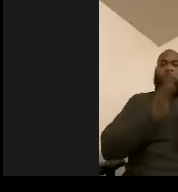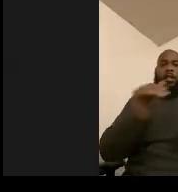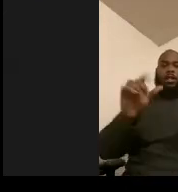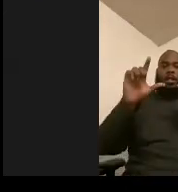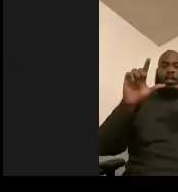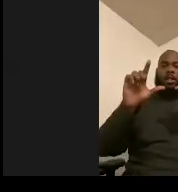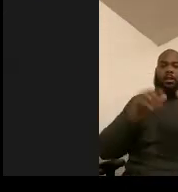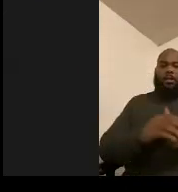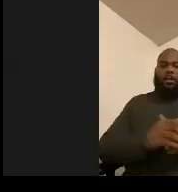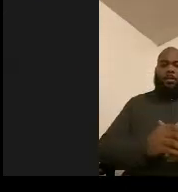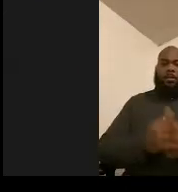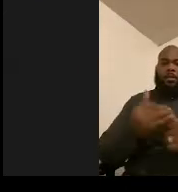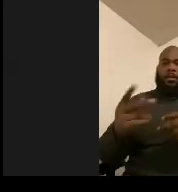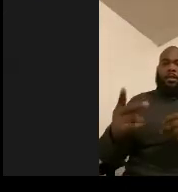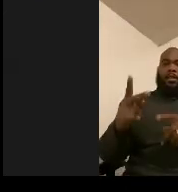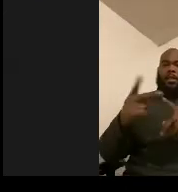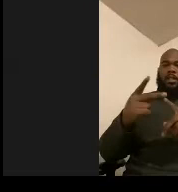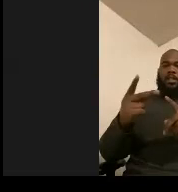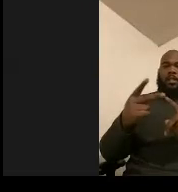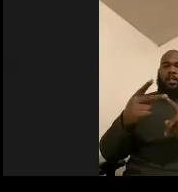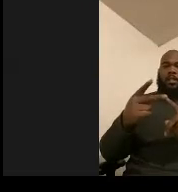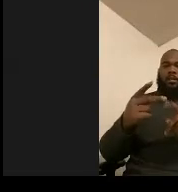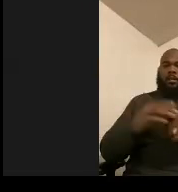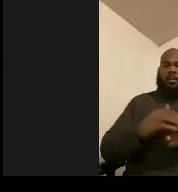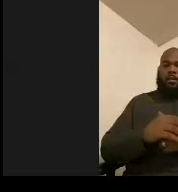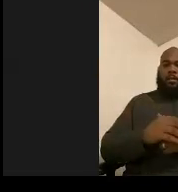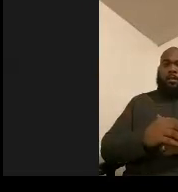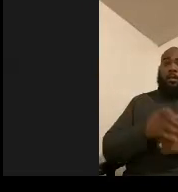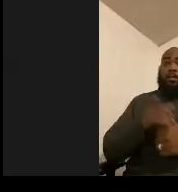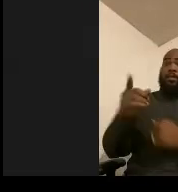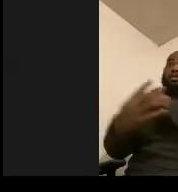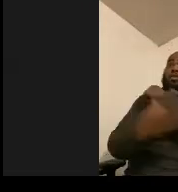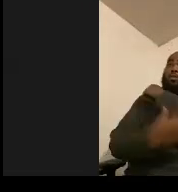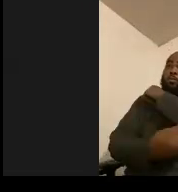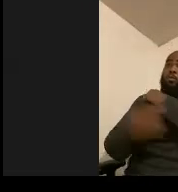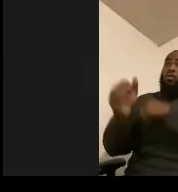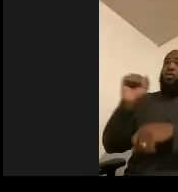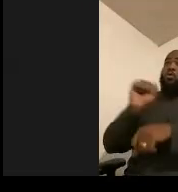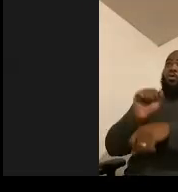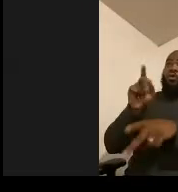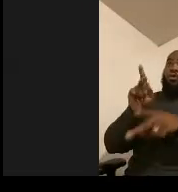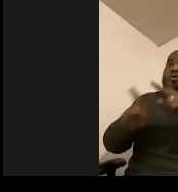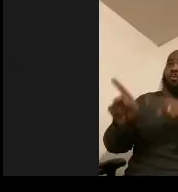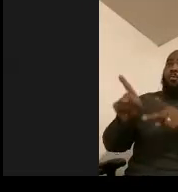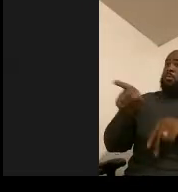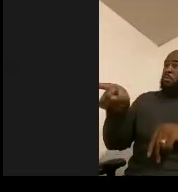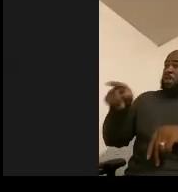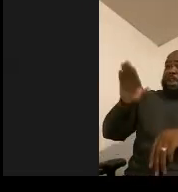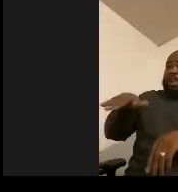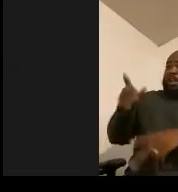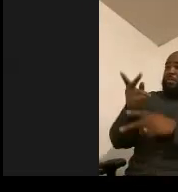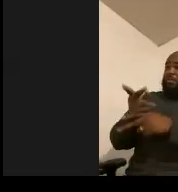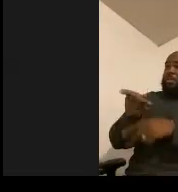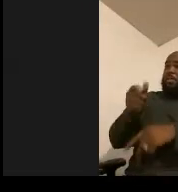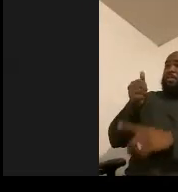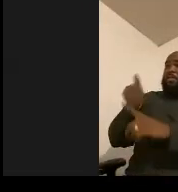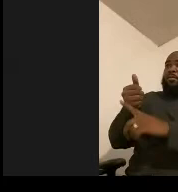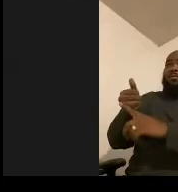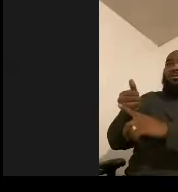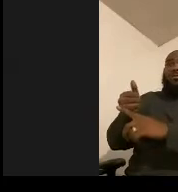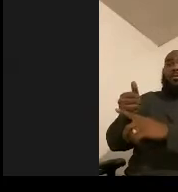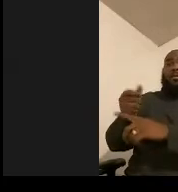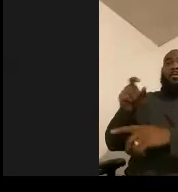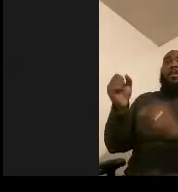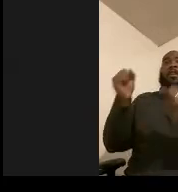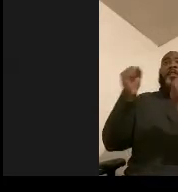The second is that then those poor and working people who haven't been taken care of, then they themselves have to fight for a